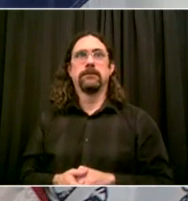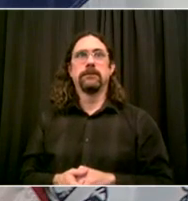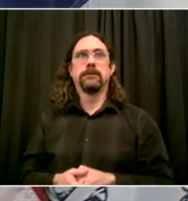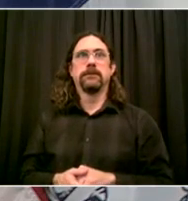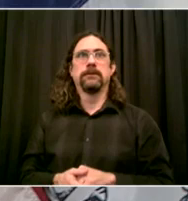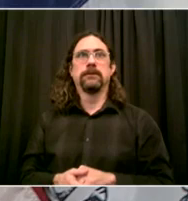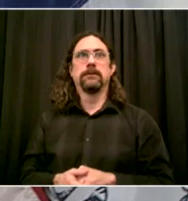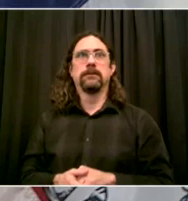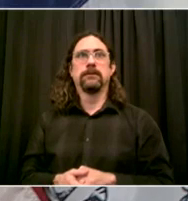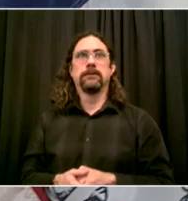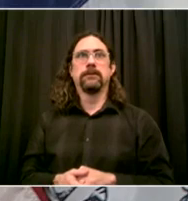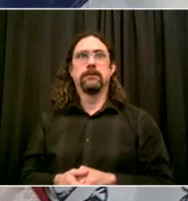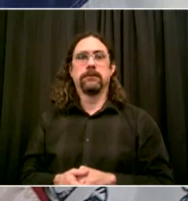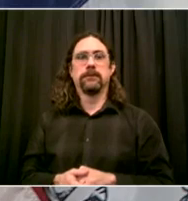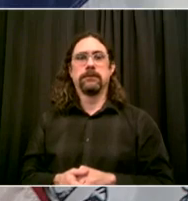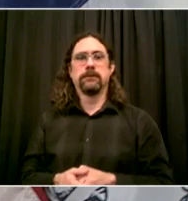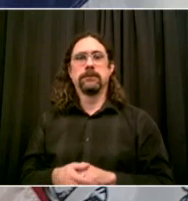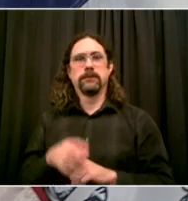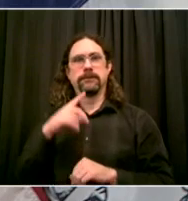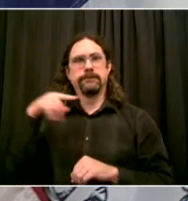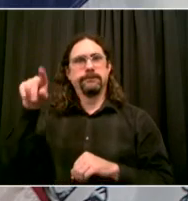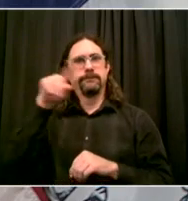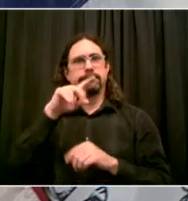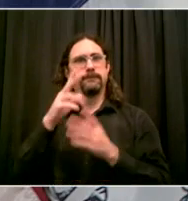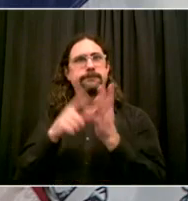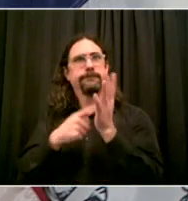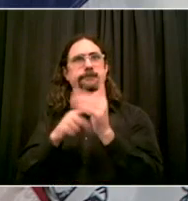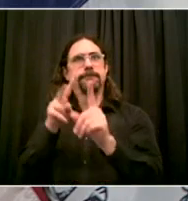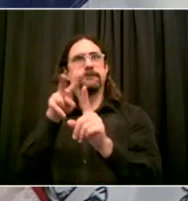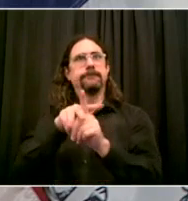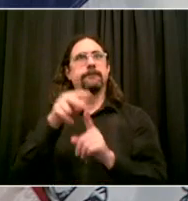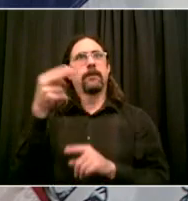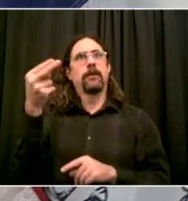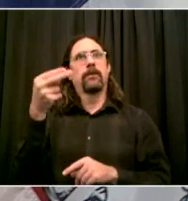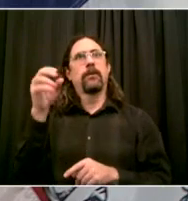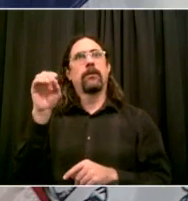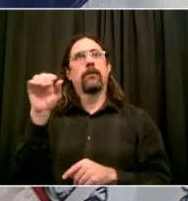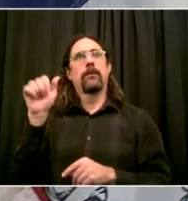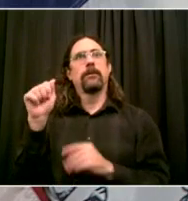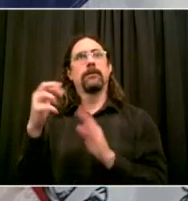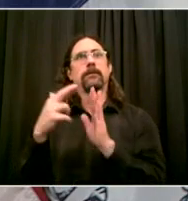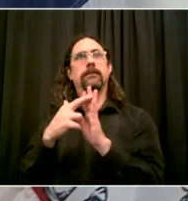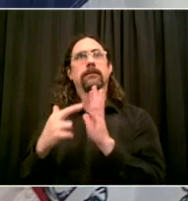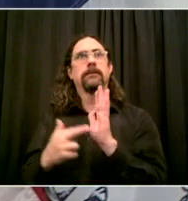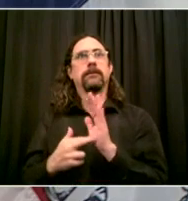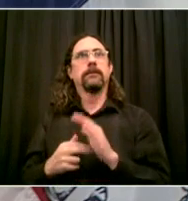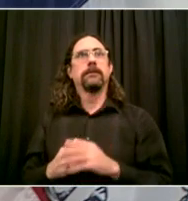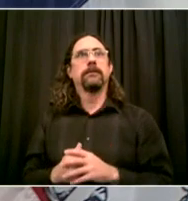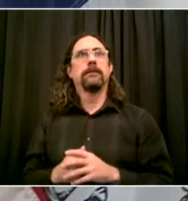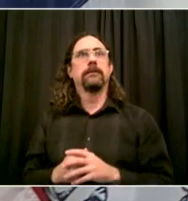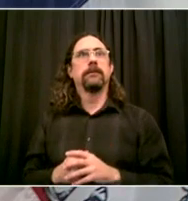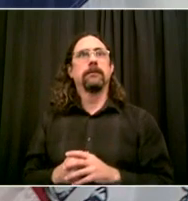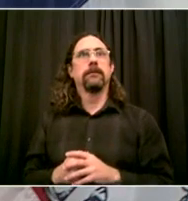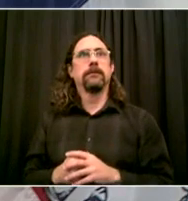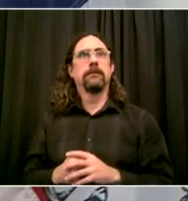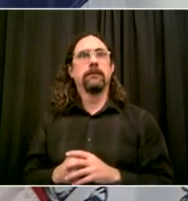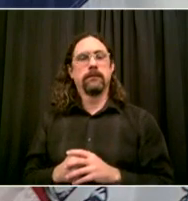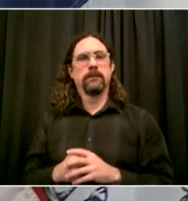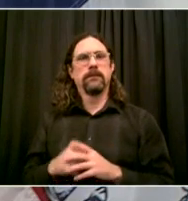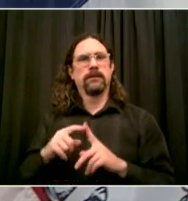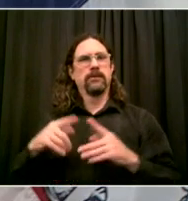The project is slated to be built in coastal flood and hurricane evacuation high-risk zones.